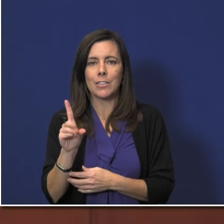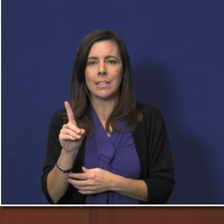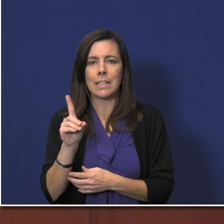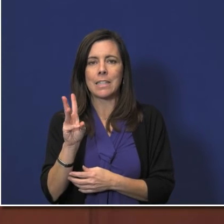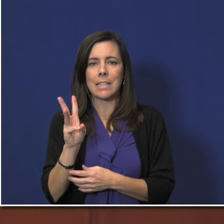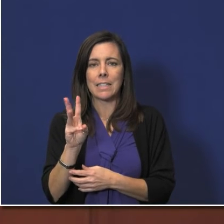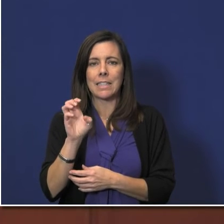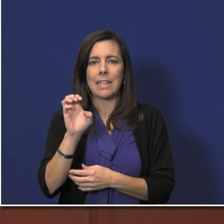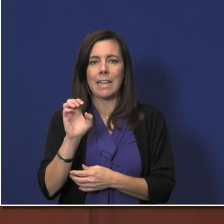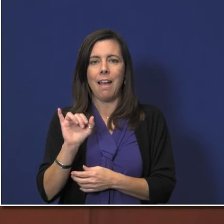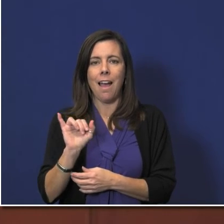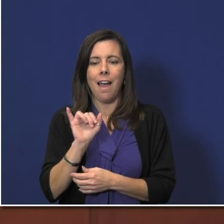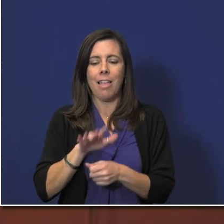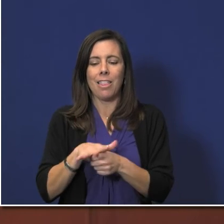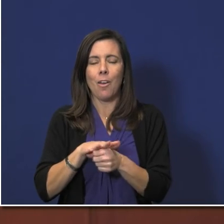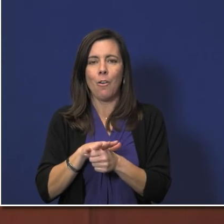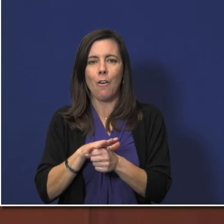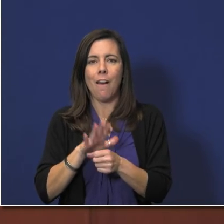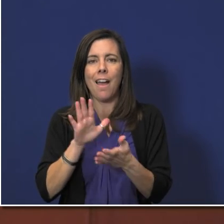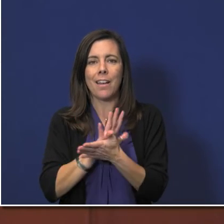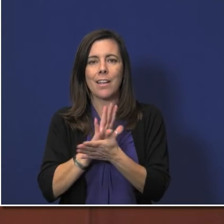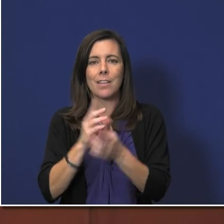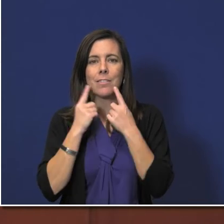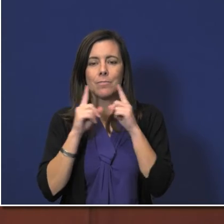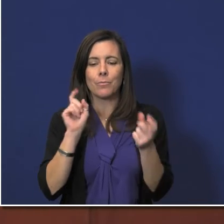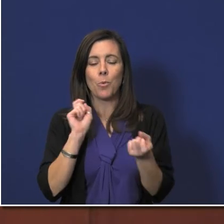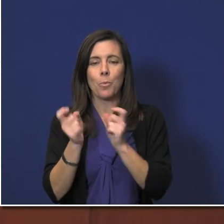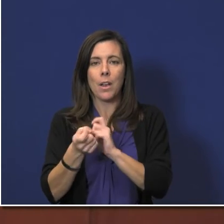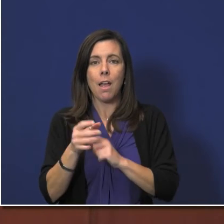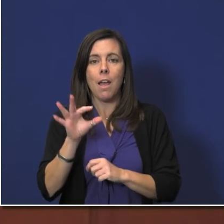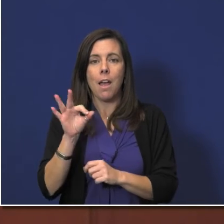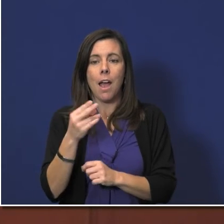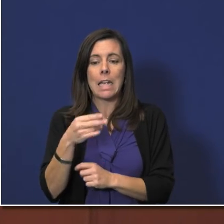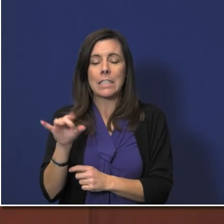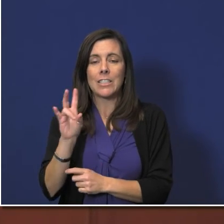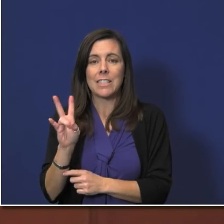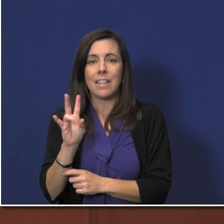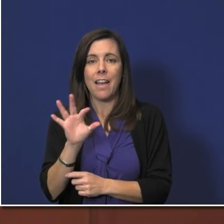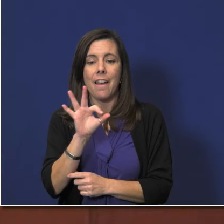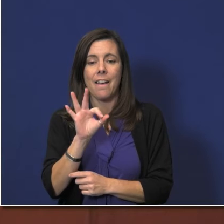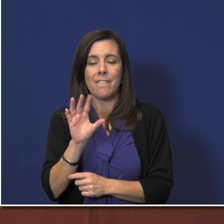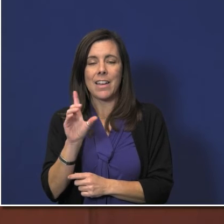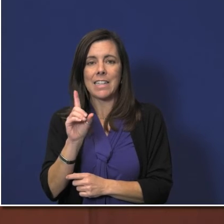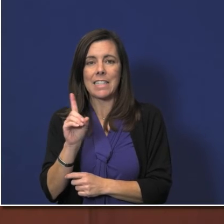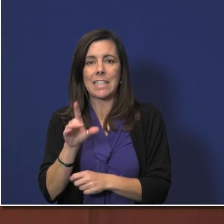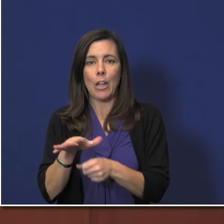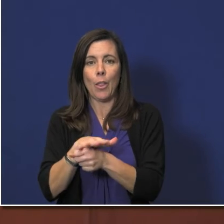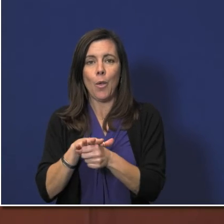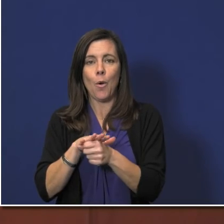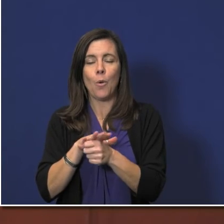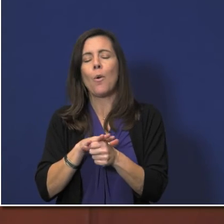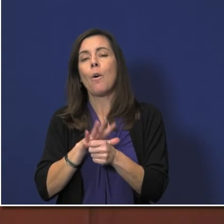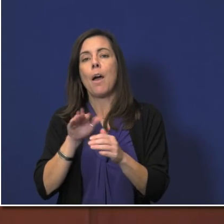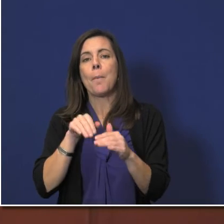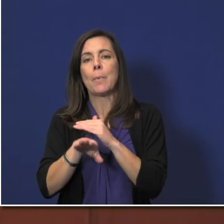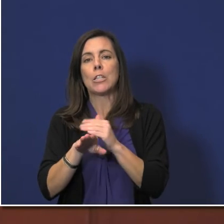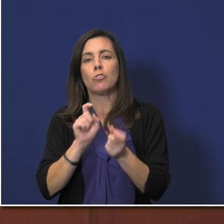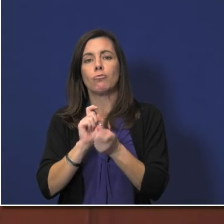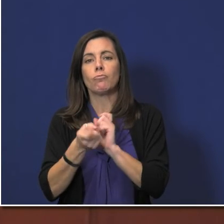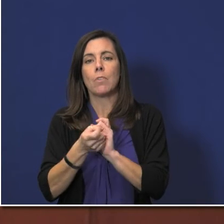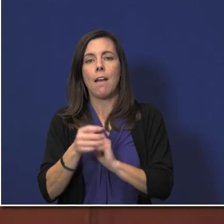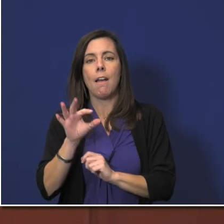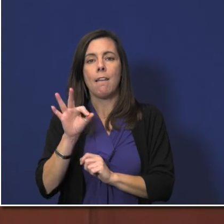local academic achievement, revised. 9H7, FD local admissions, revised.